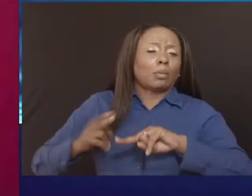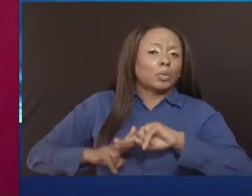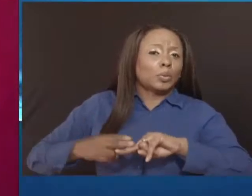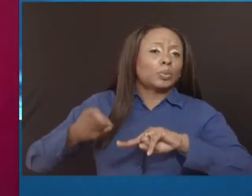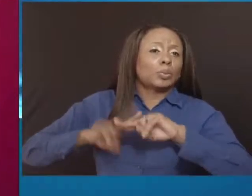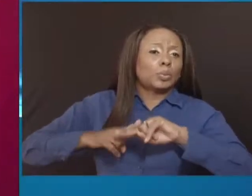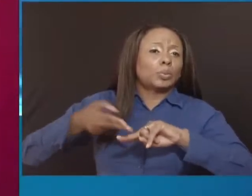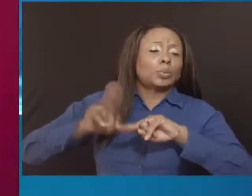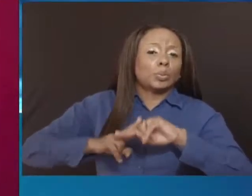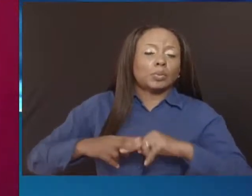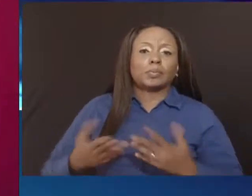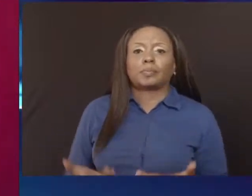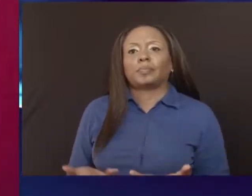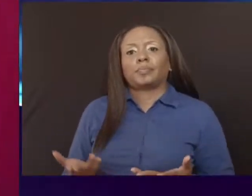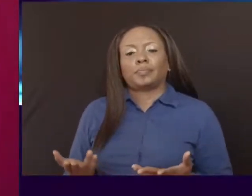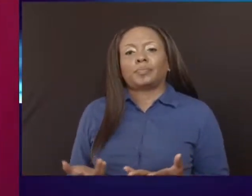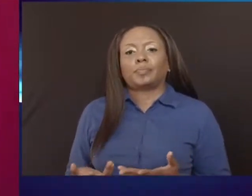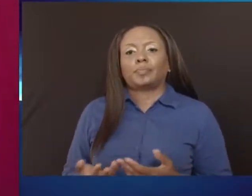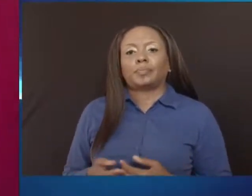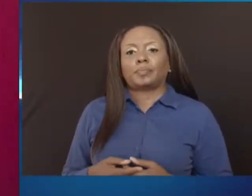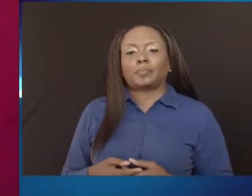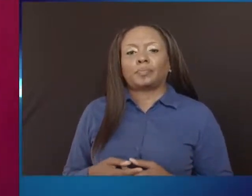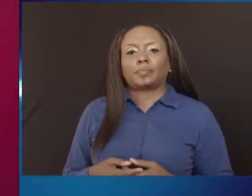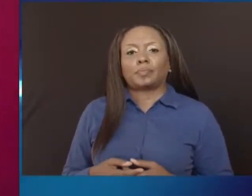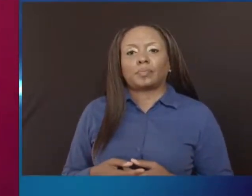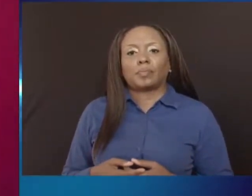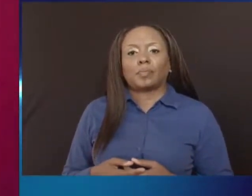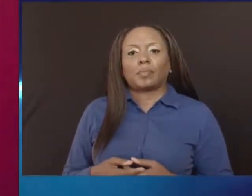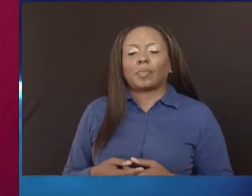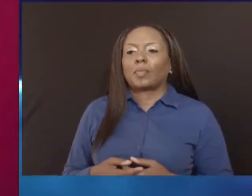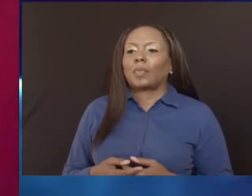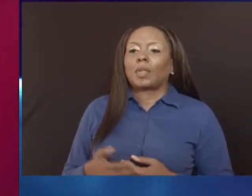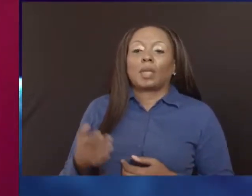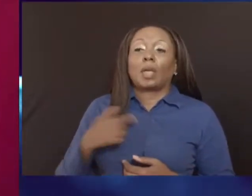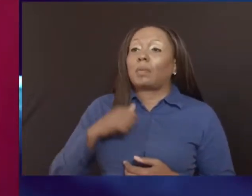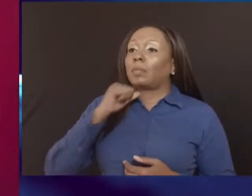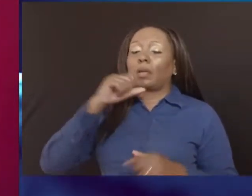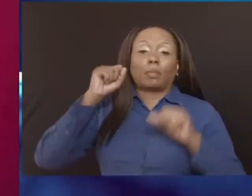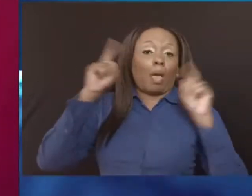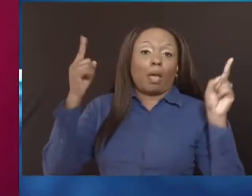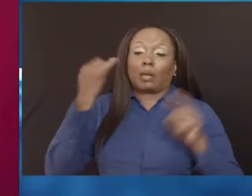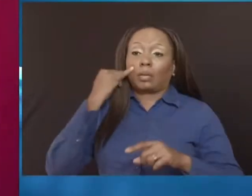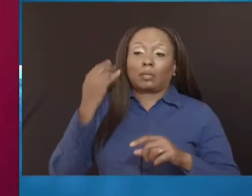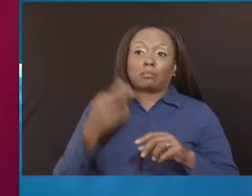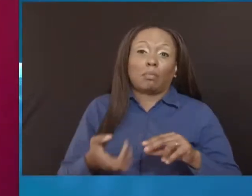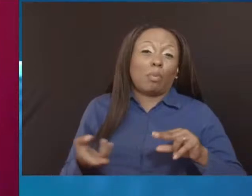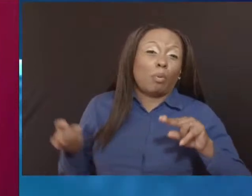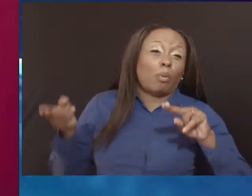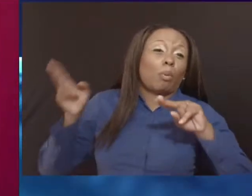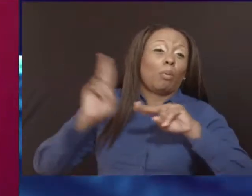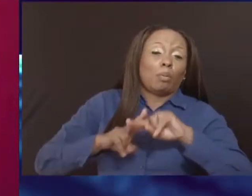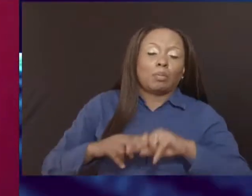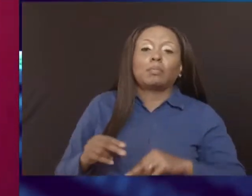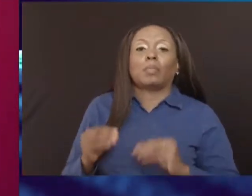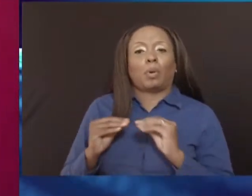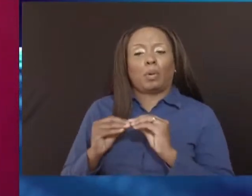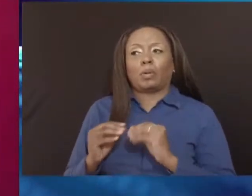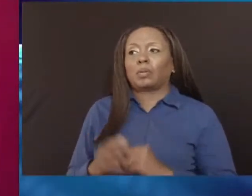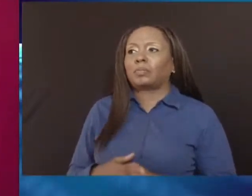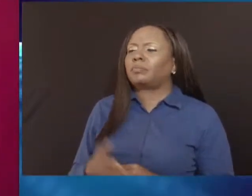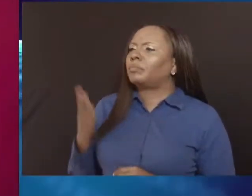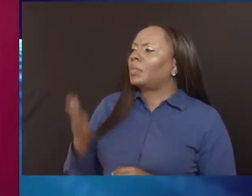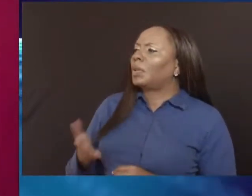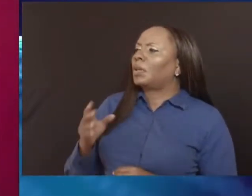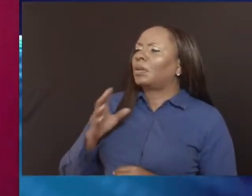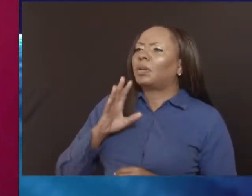and it would not be surprising if the incidence went up even further. Mr. Ellis, specifically, you were talking about the numbers